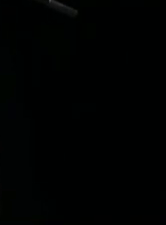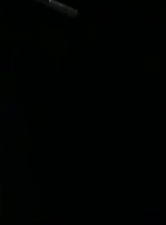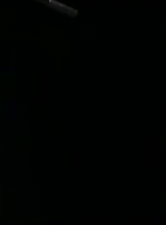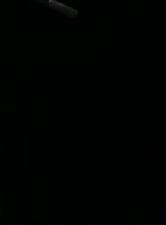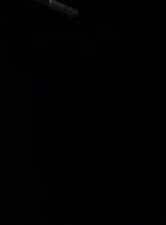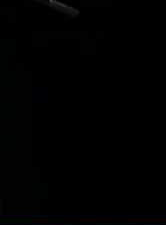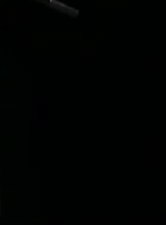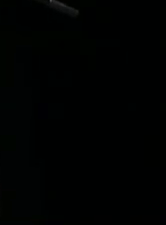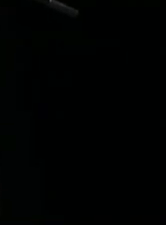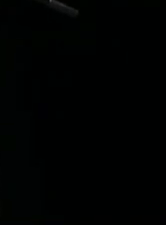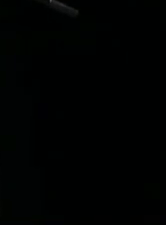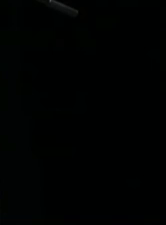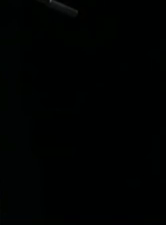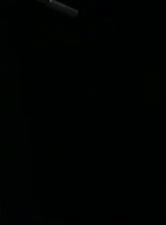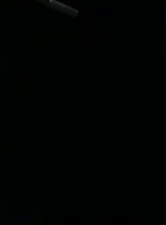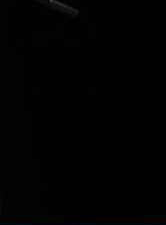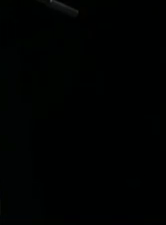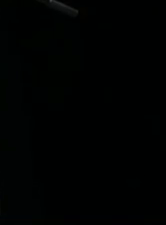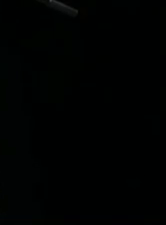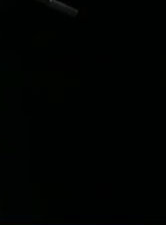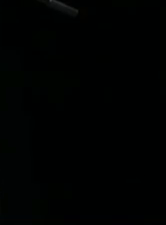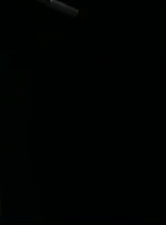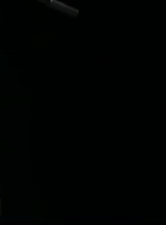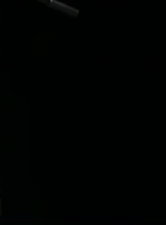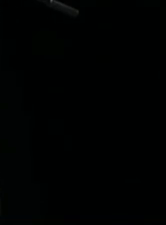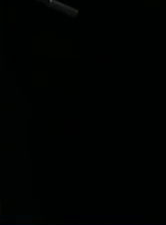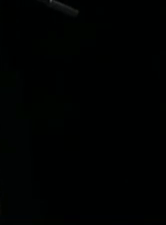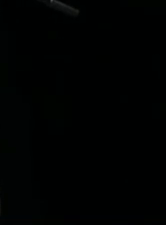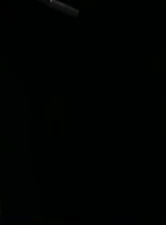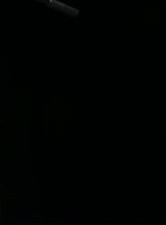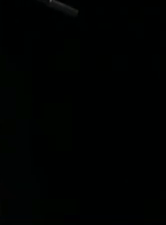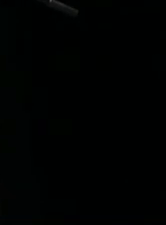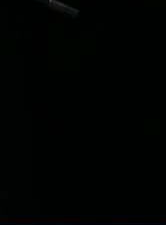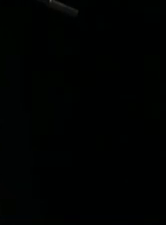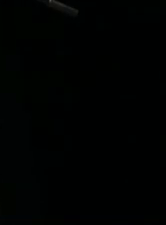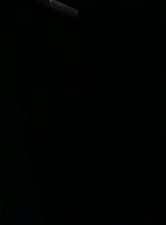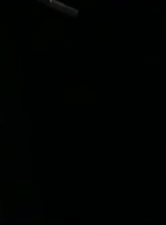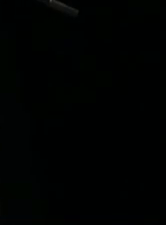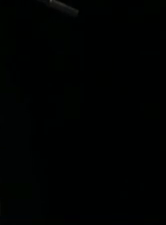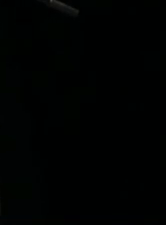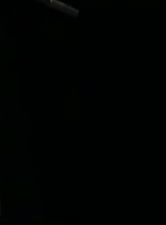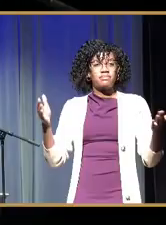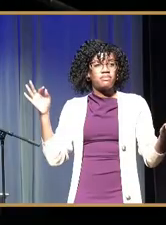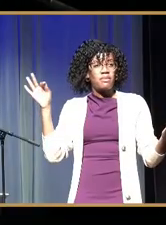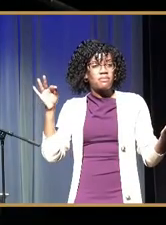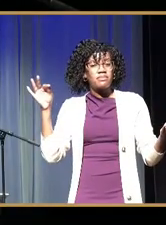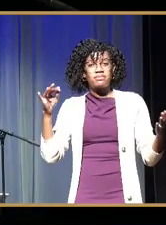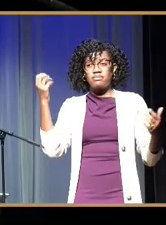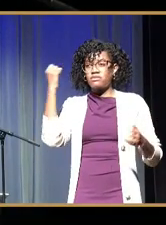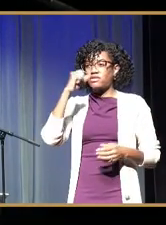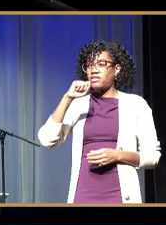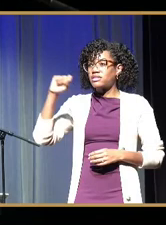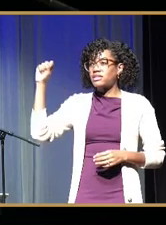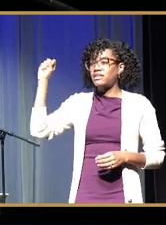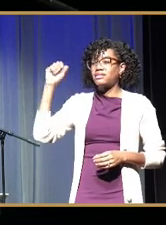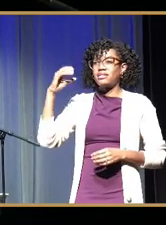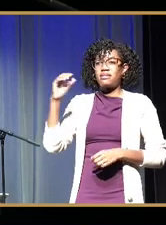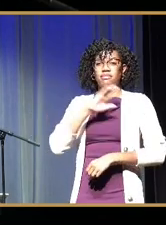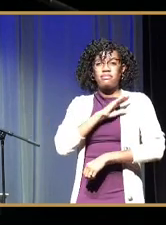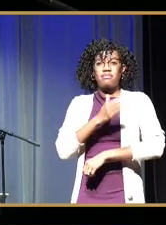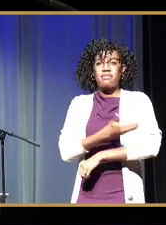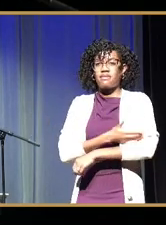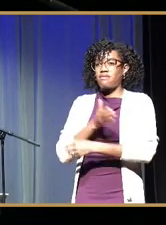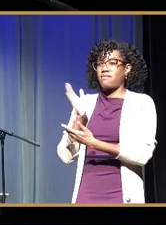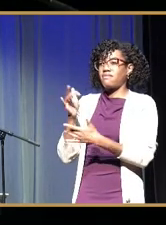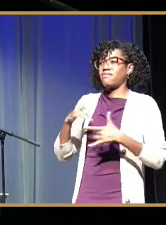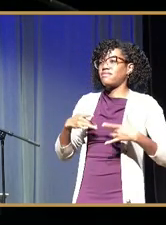It is my pleasure to welcome you to the Pulpits, Protest, and Power live event of the March on